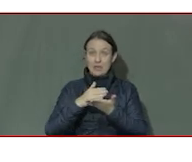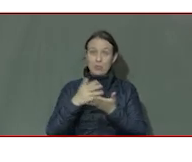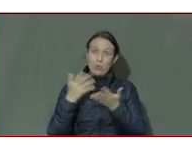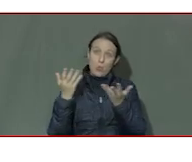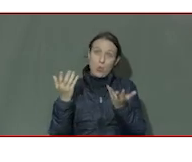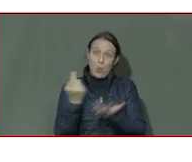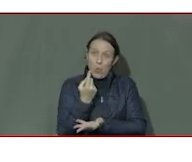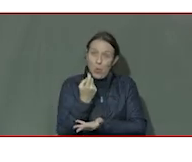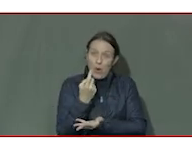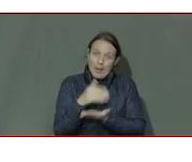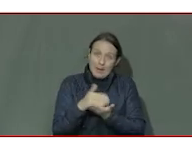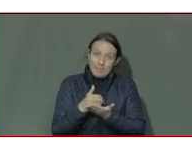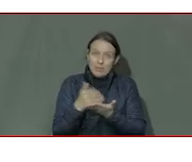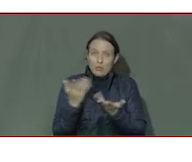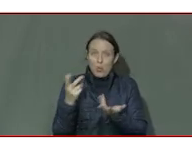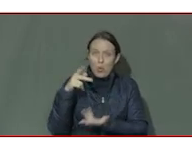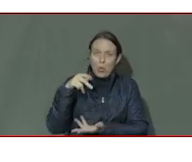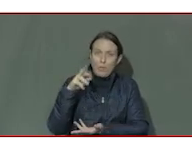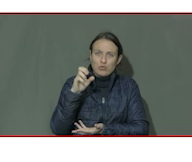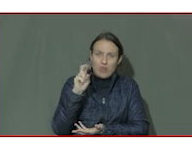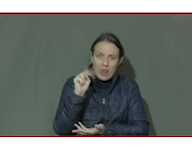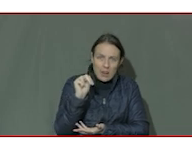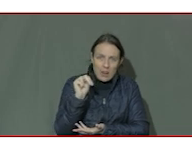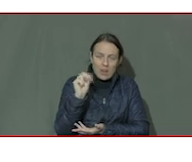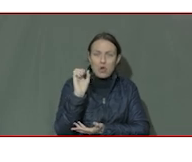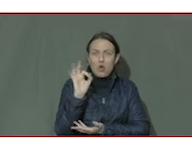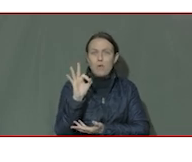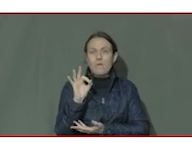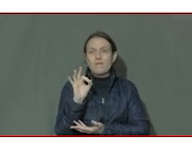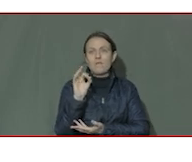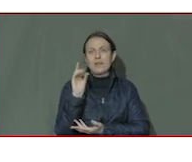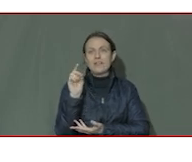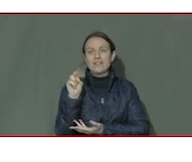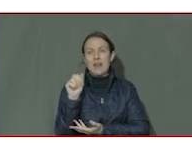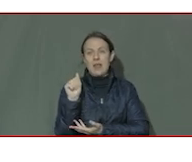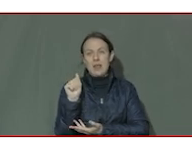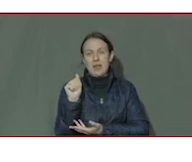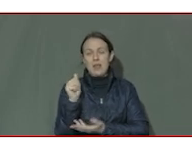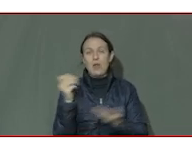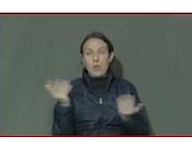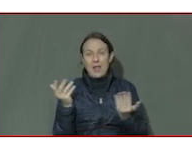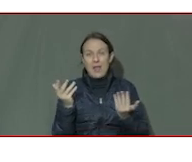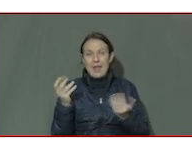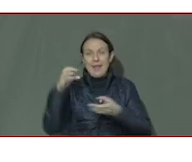piece or a portion of what? Of DNA on a chromosome.